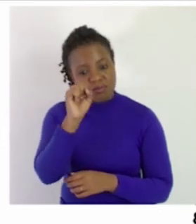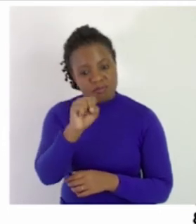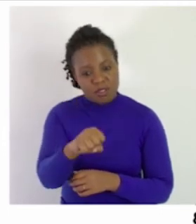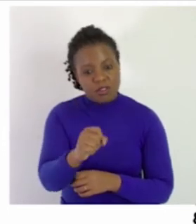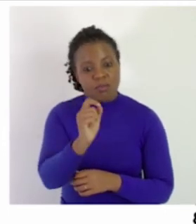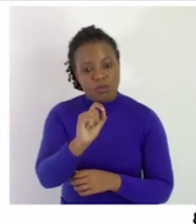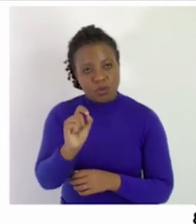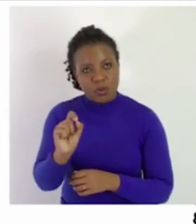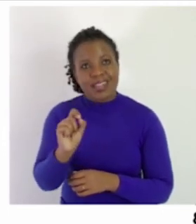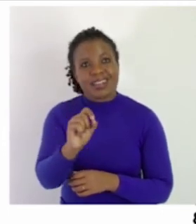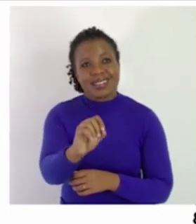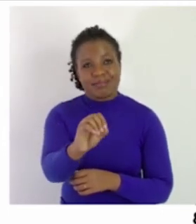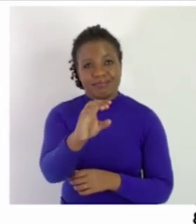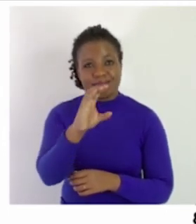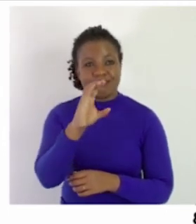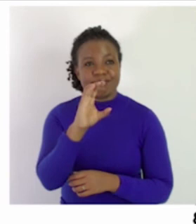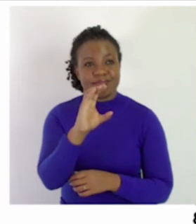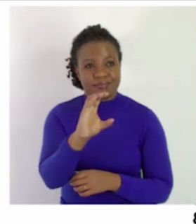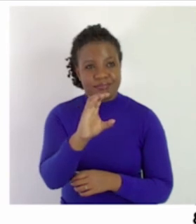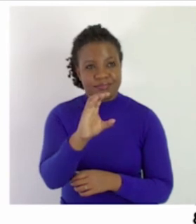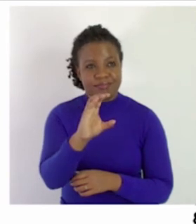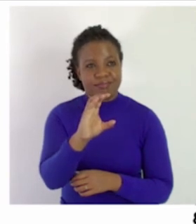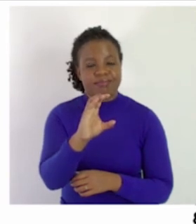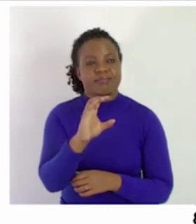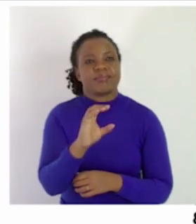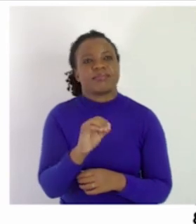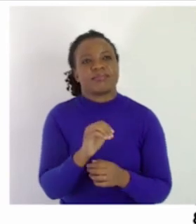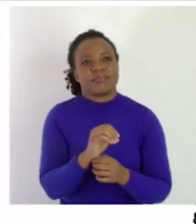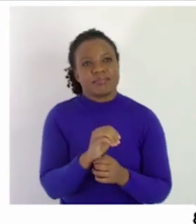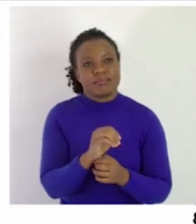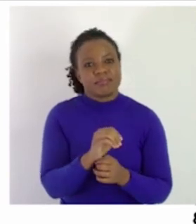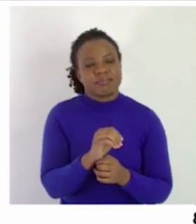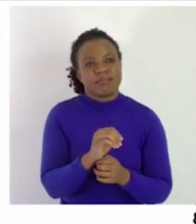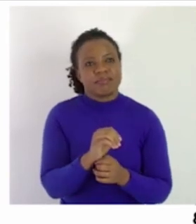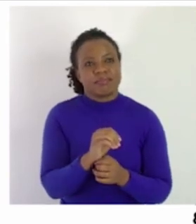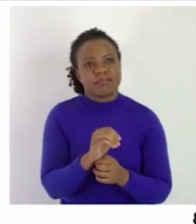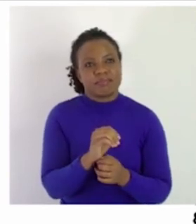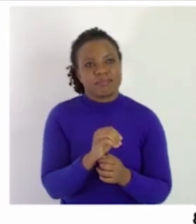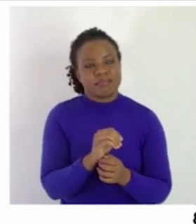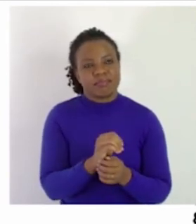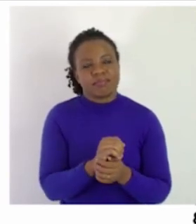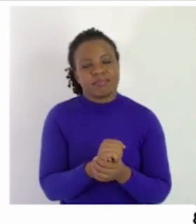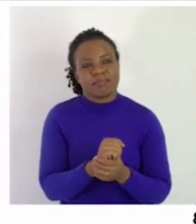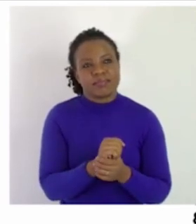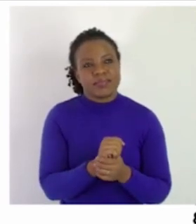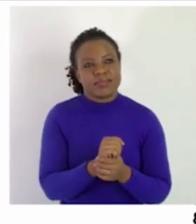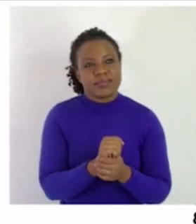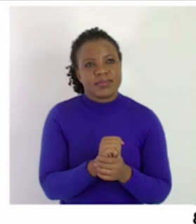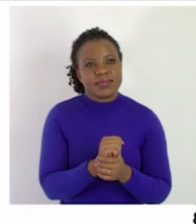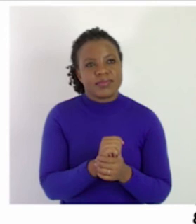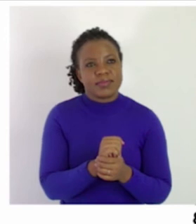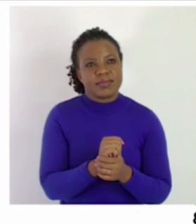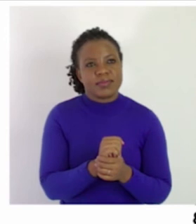But I have often heard people saying $2, $3. That is wrong.